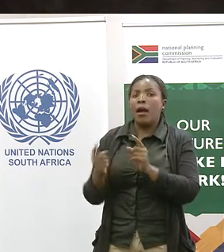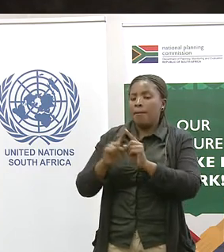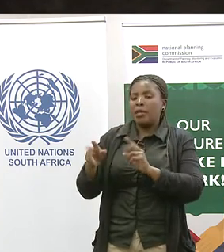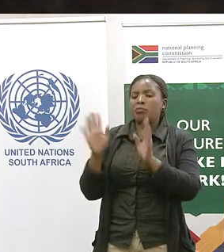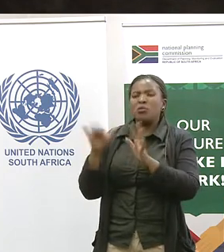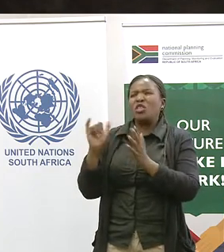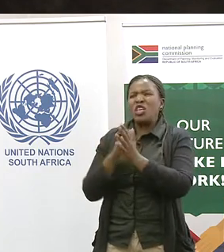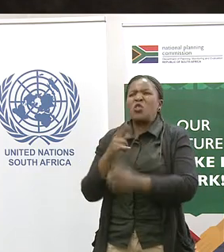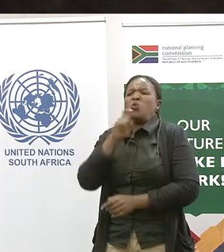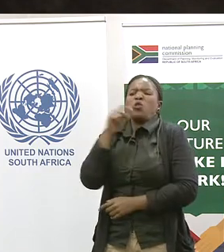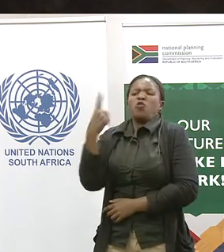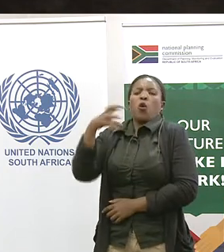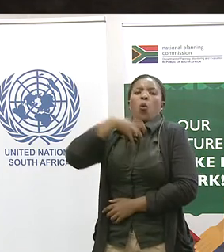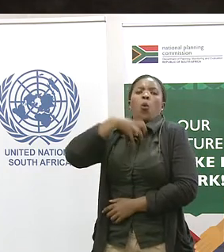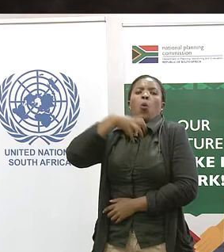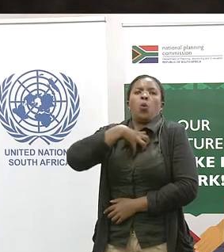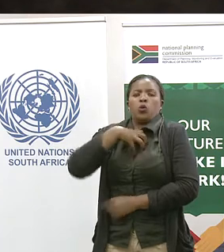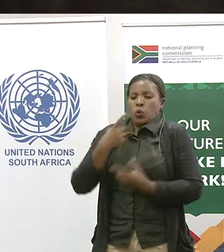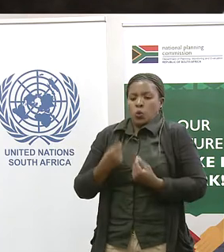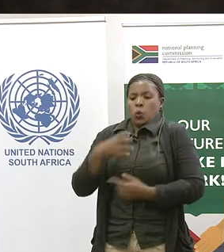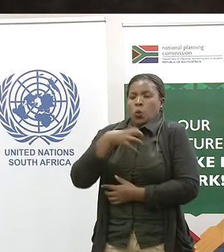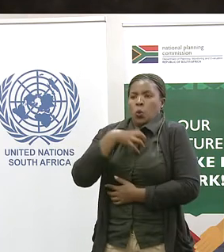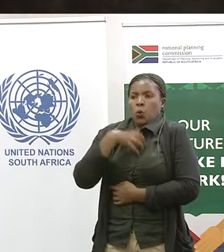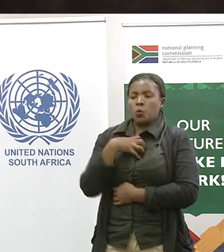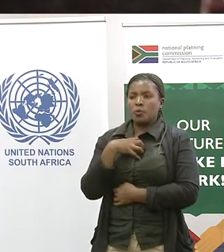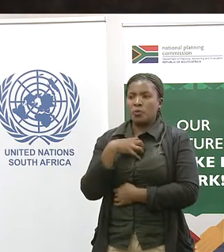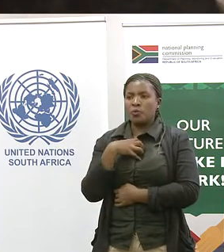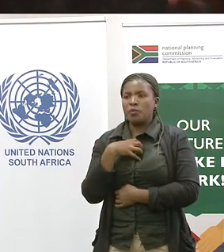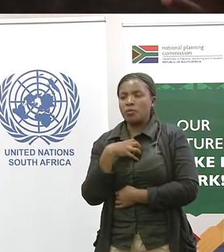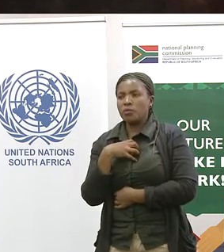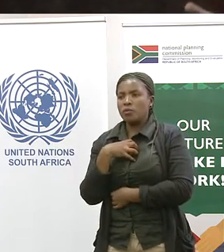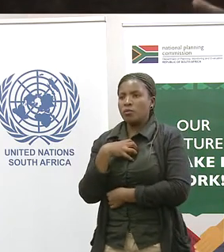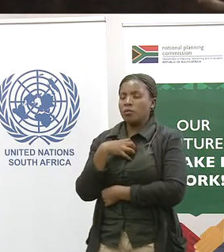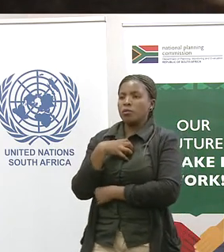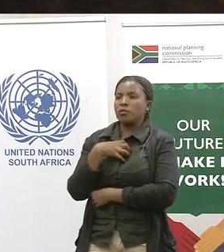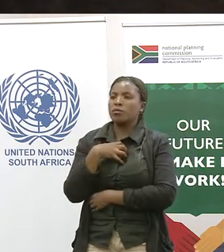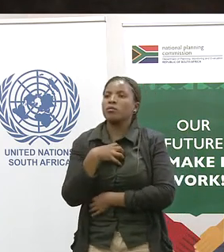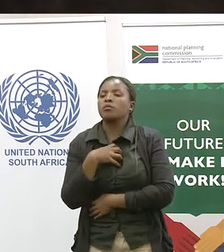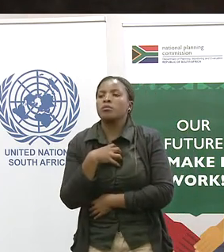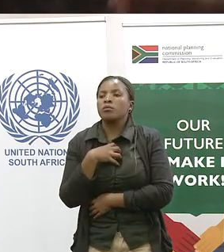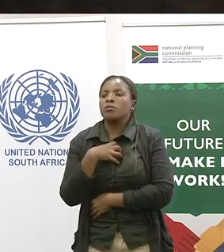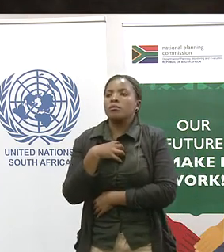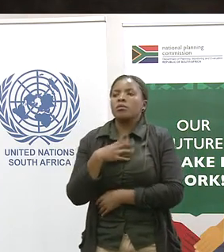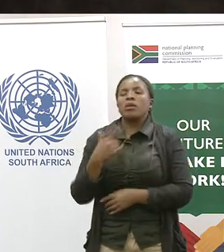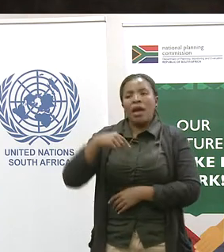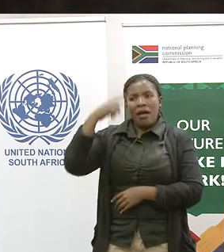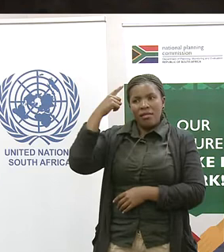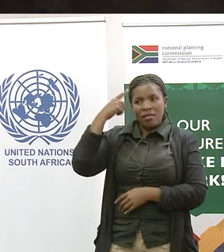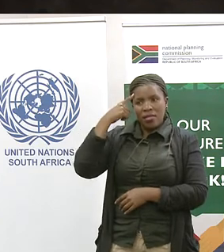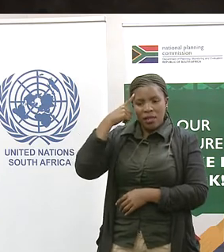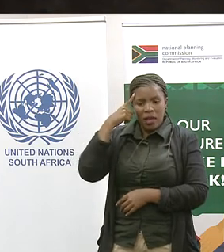field workers. People that will run to when someone does not want me to get into the